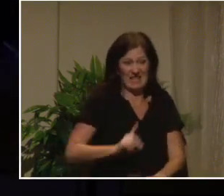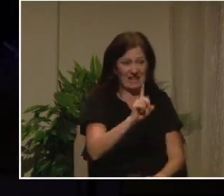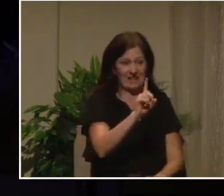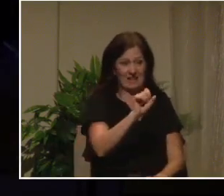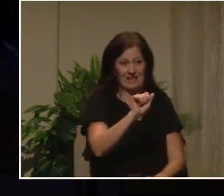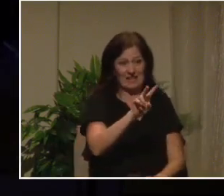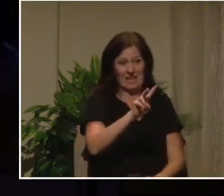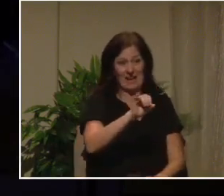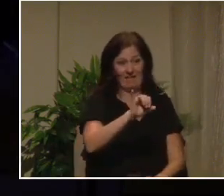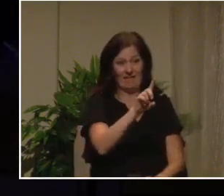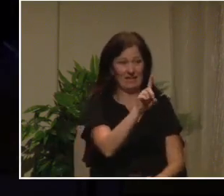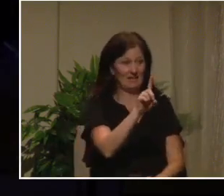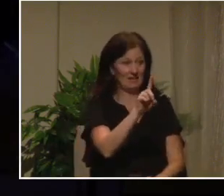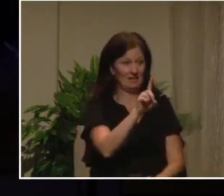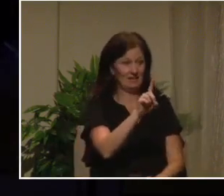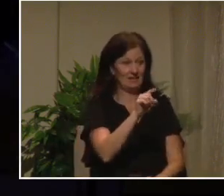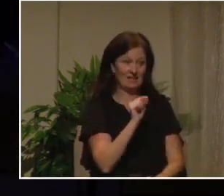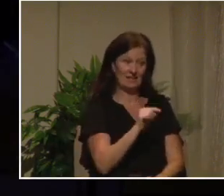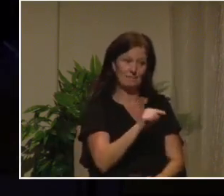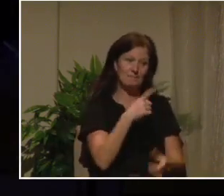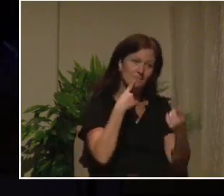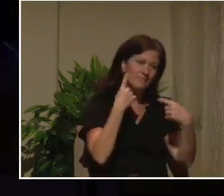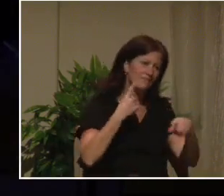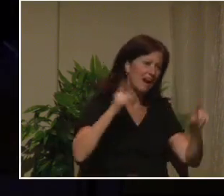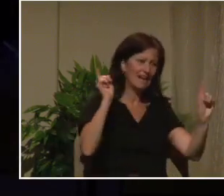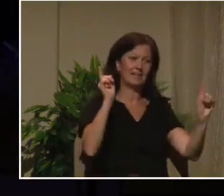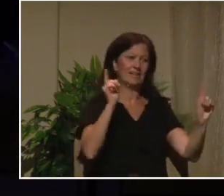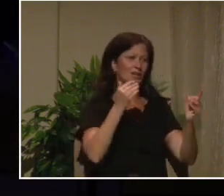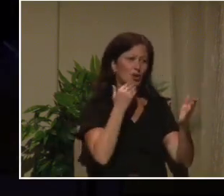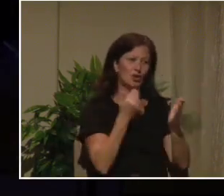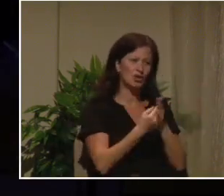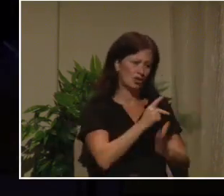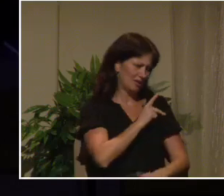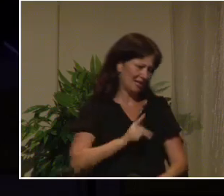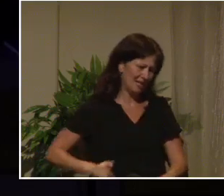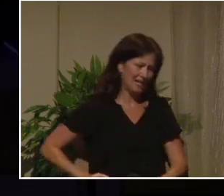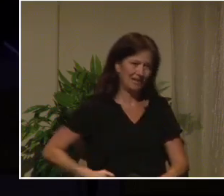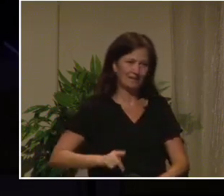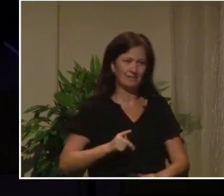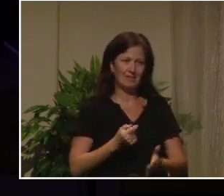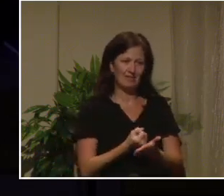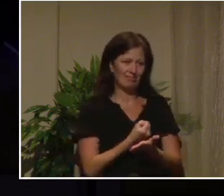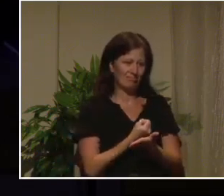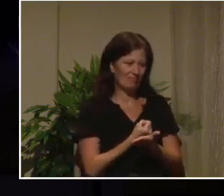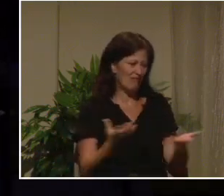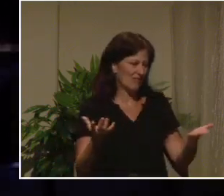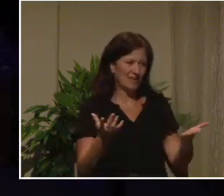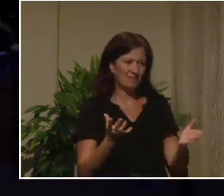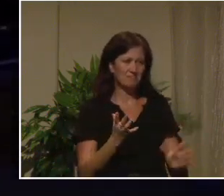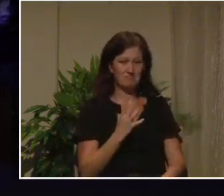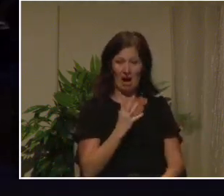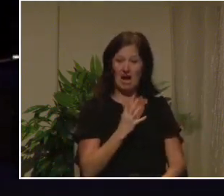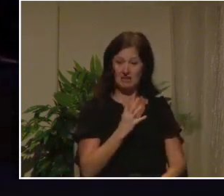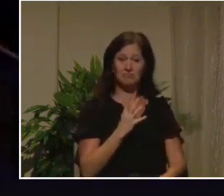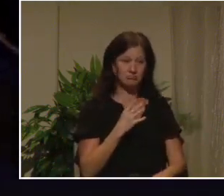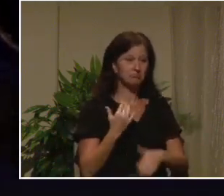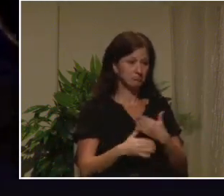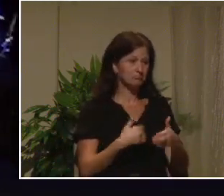the king, and things had been going along so well in the country, and now power is going to